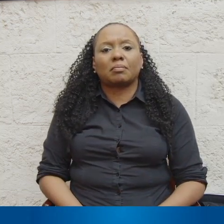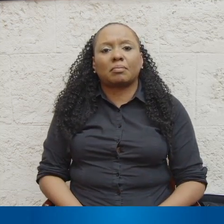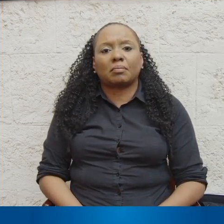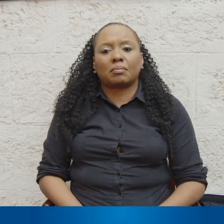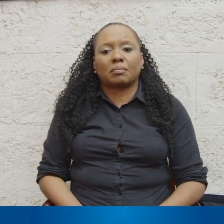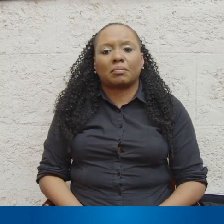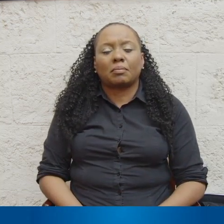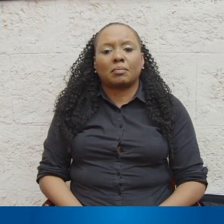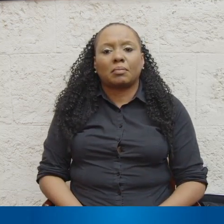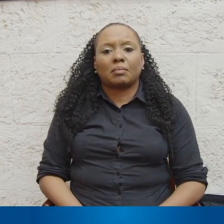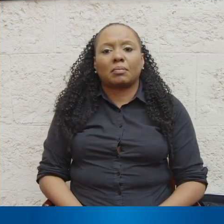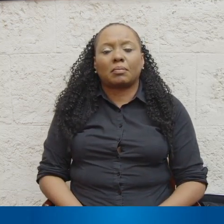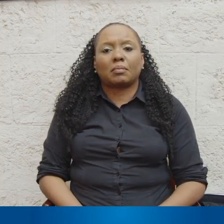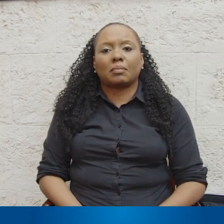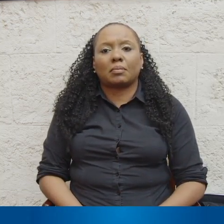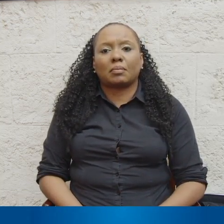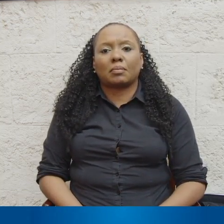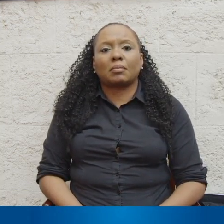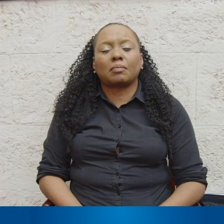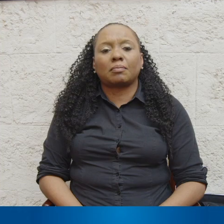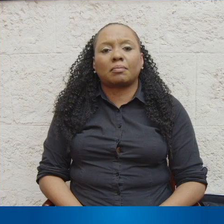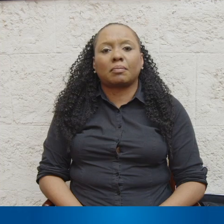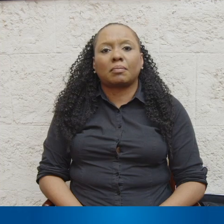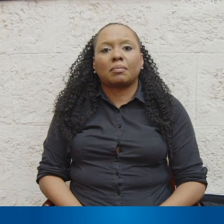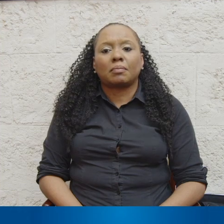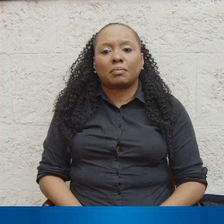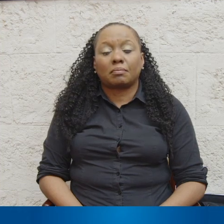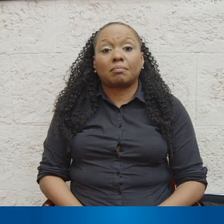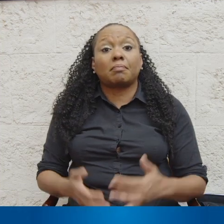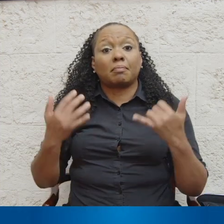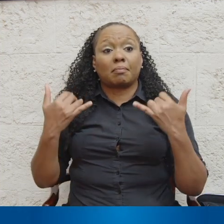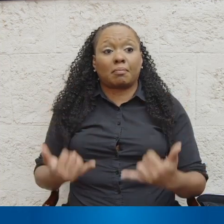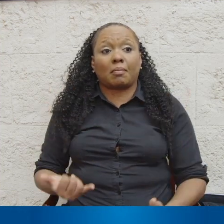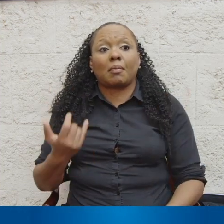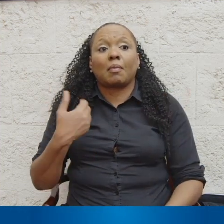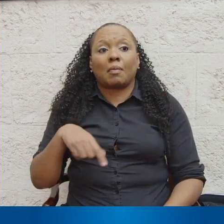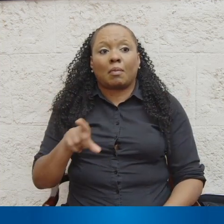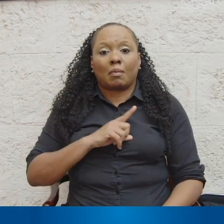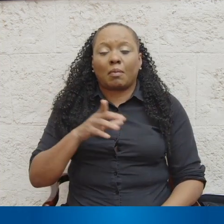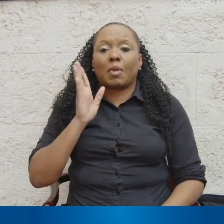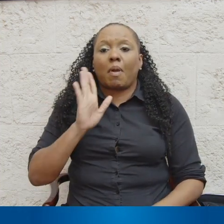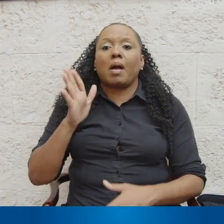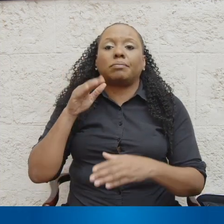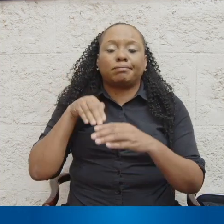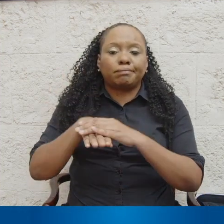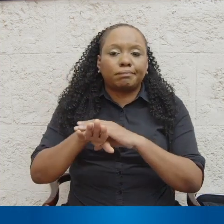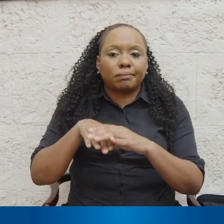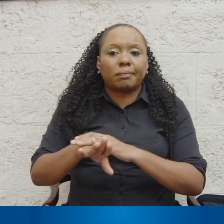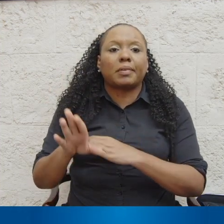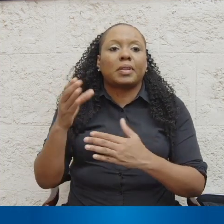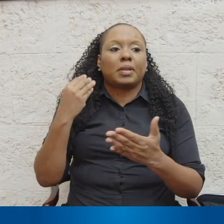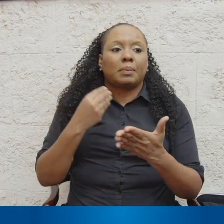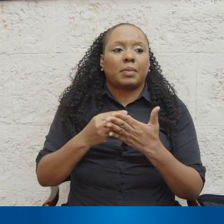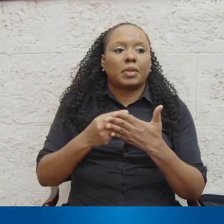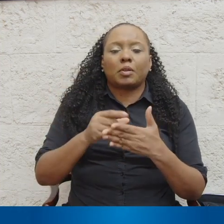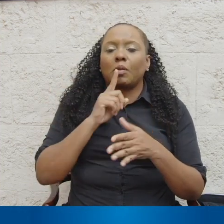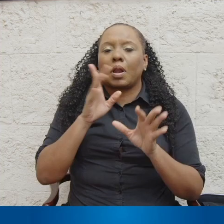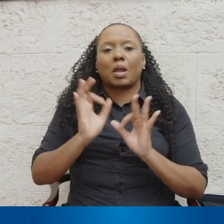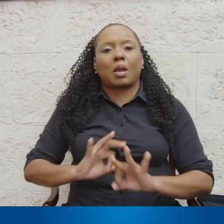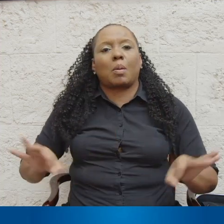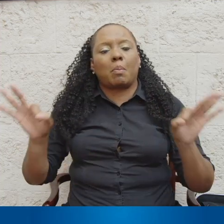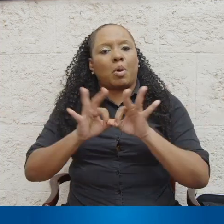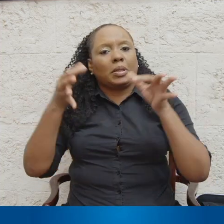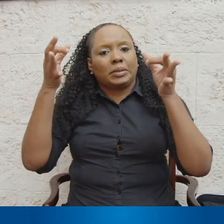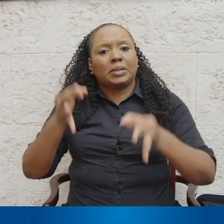is. But we are now about to nail down some funding with the Blue-Green Bank. So that was a very important decision